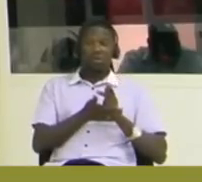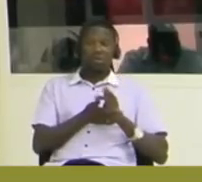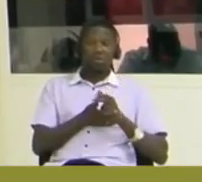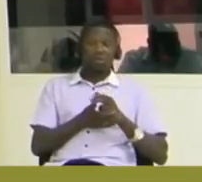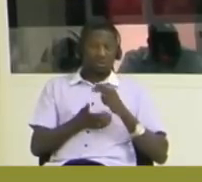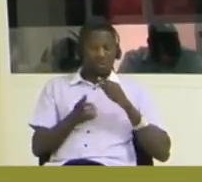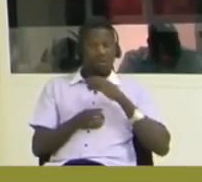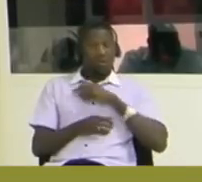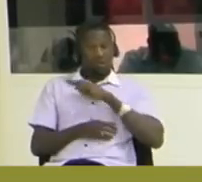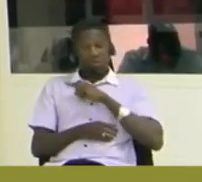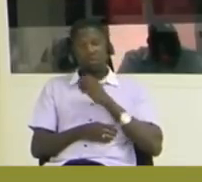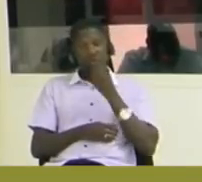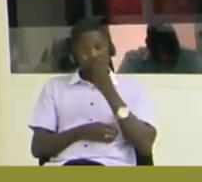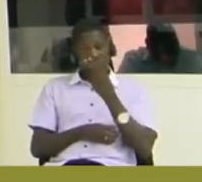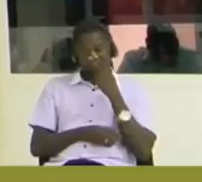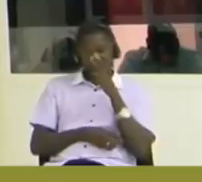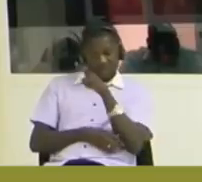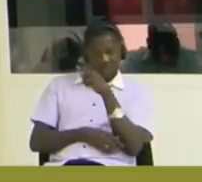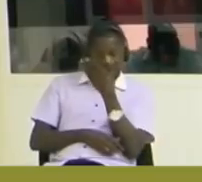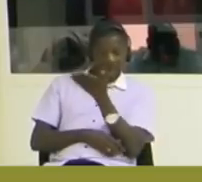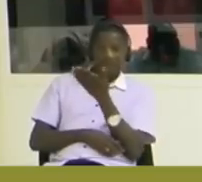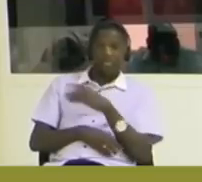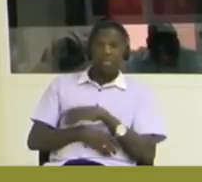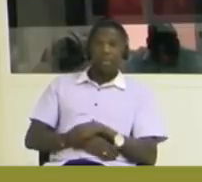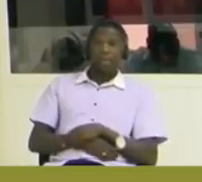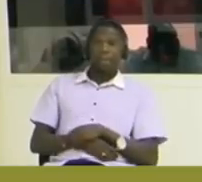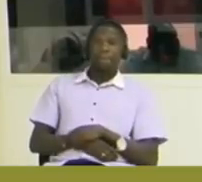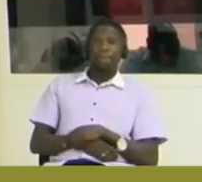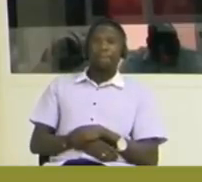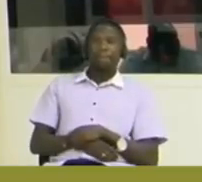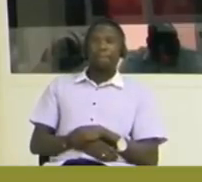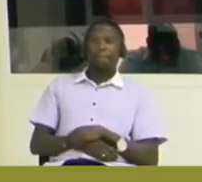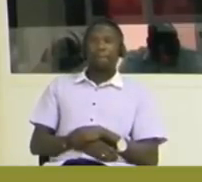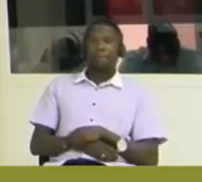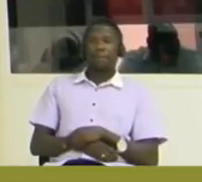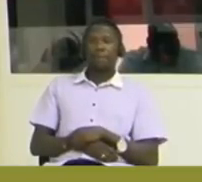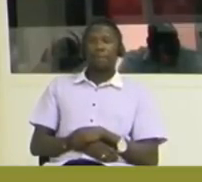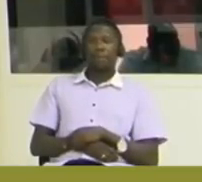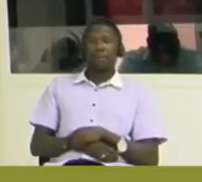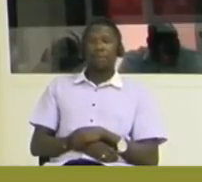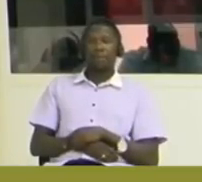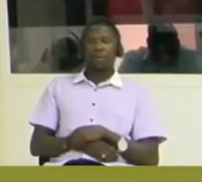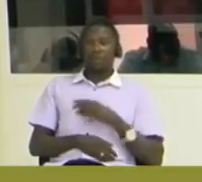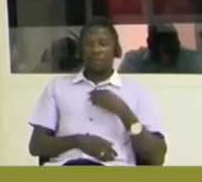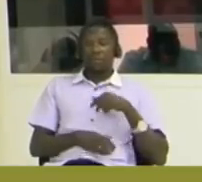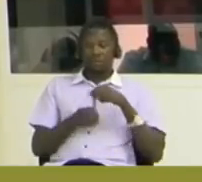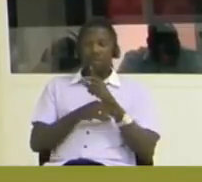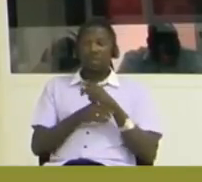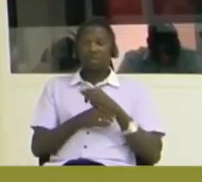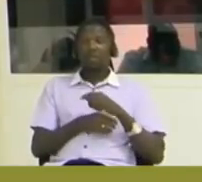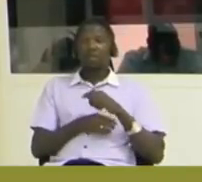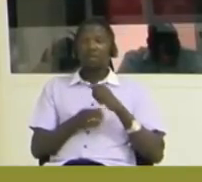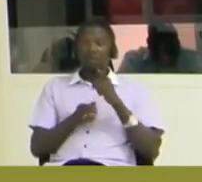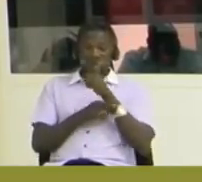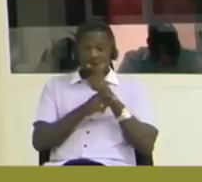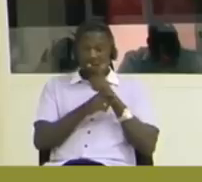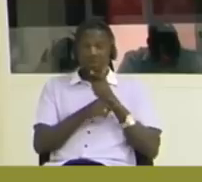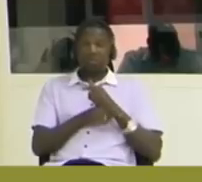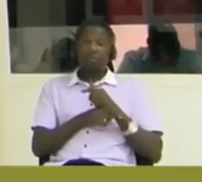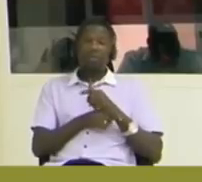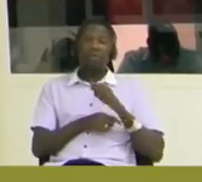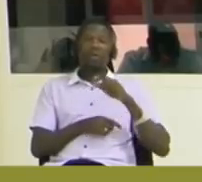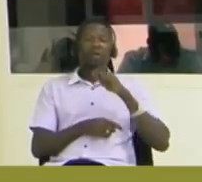also saw you there. And let's play the video of Mr. Lamindur, who was Yankuba Ture's